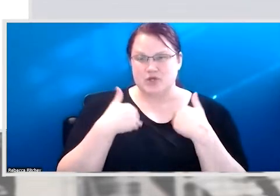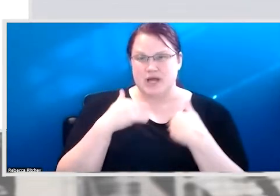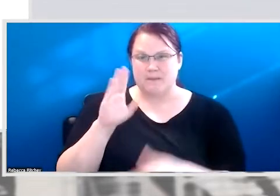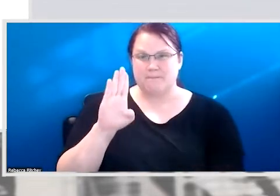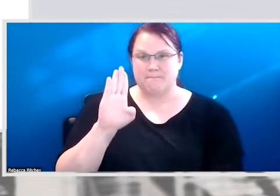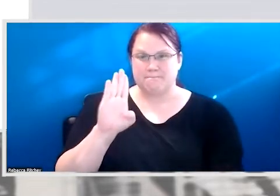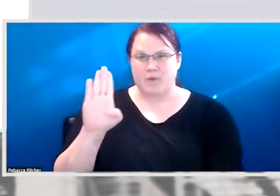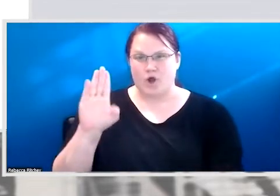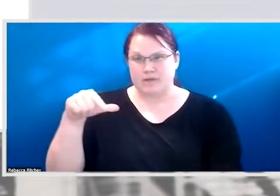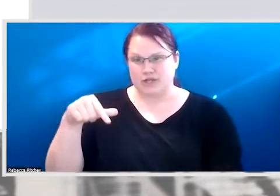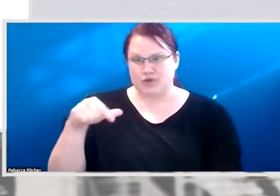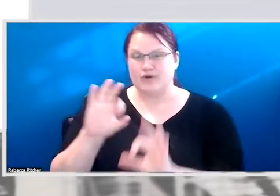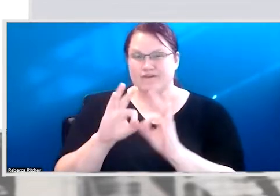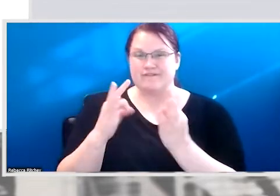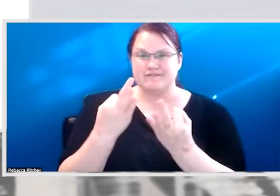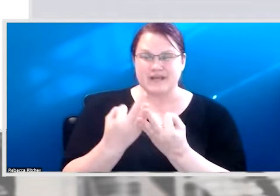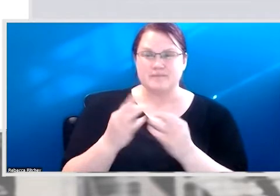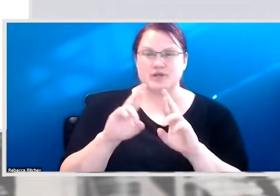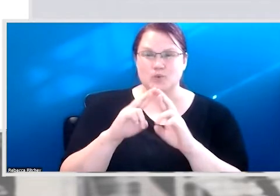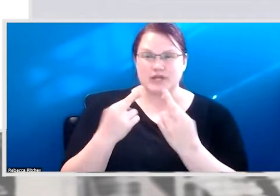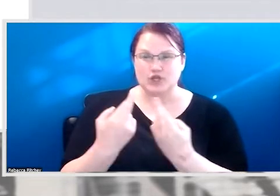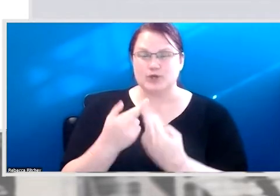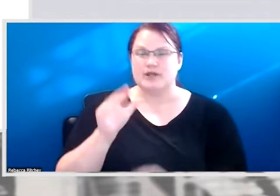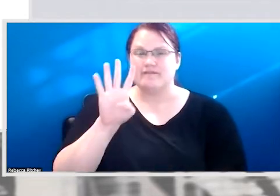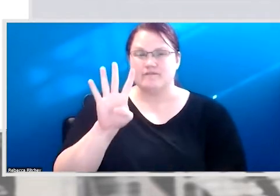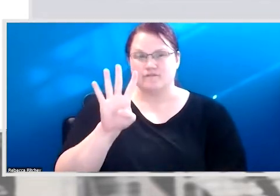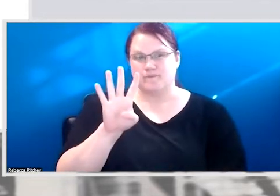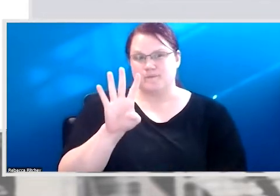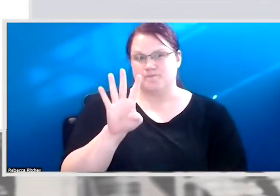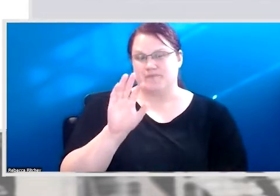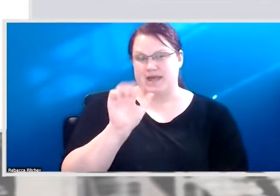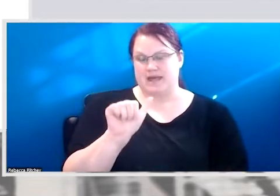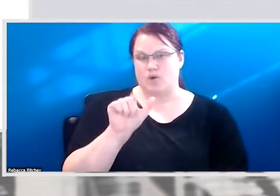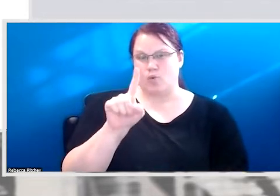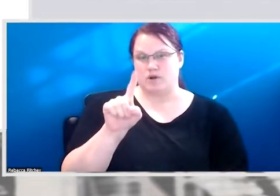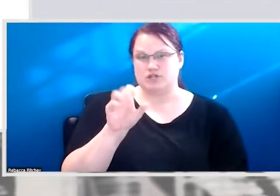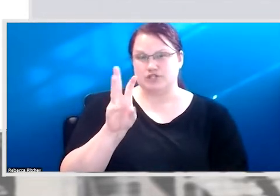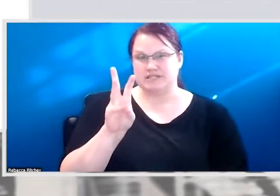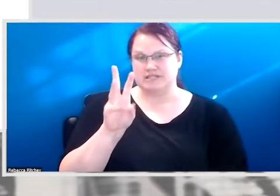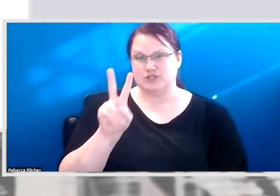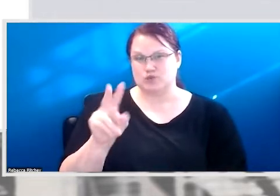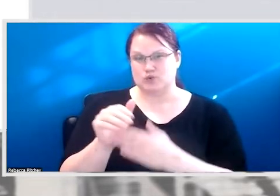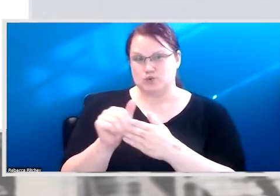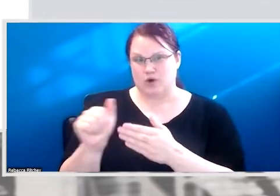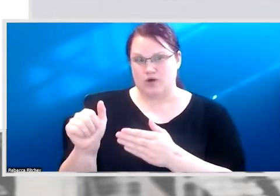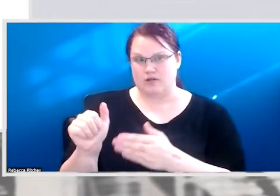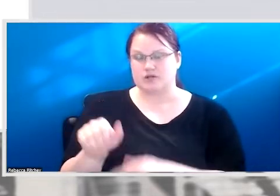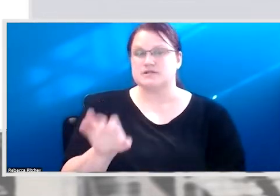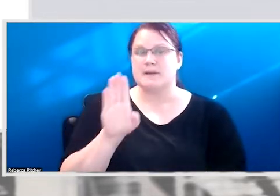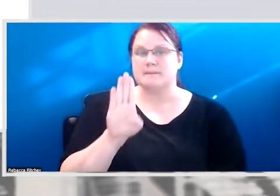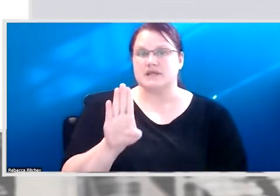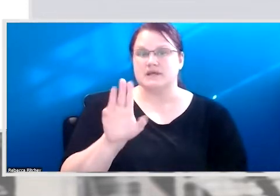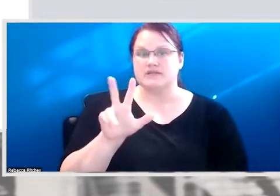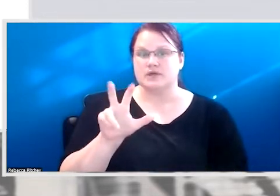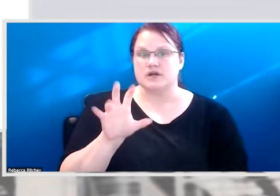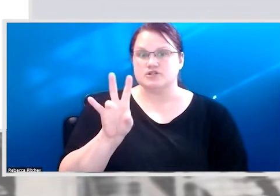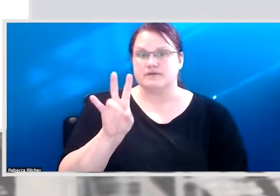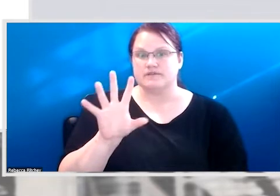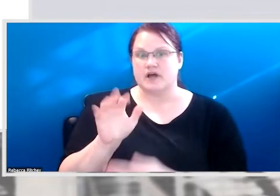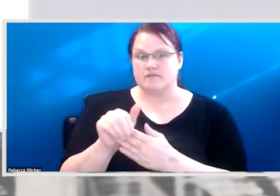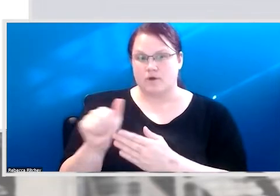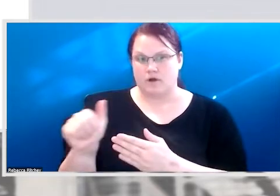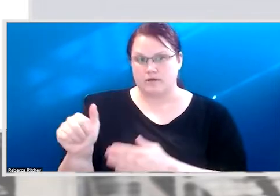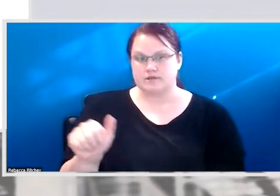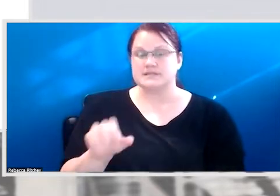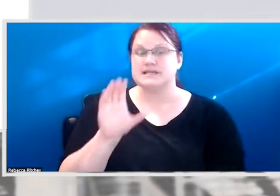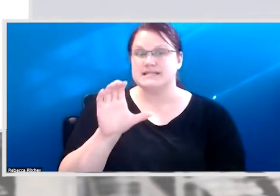family reunion, something like that. There's 4 options. Option A is $162. Option B is $375.